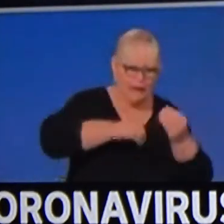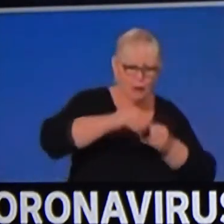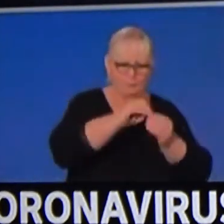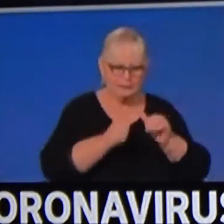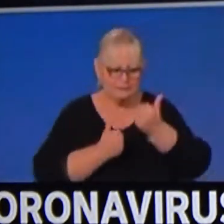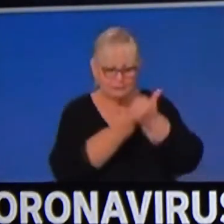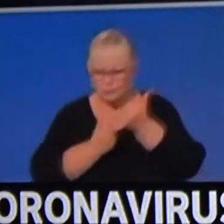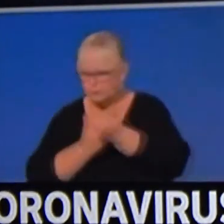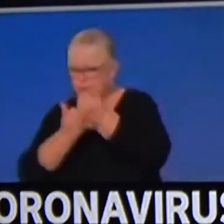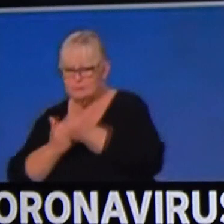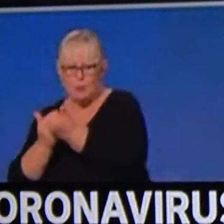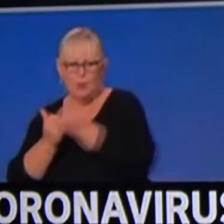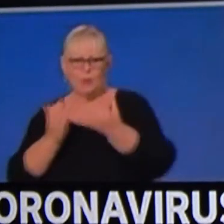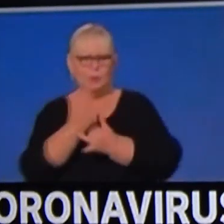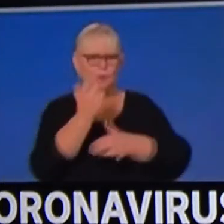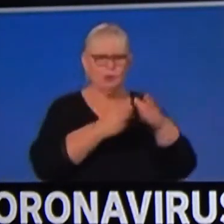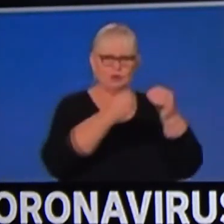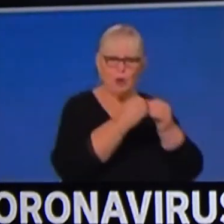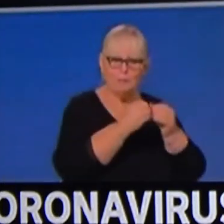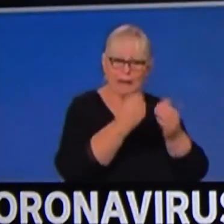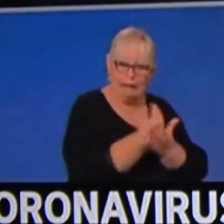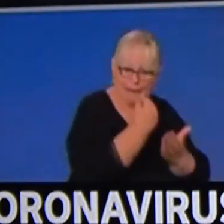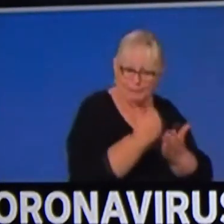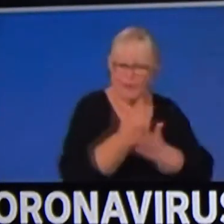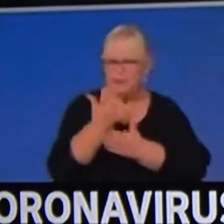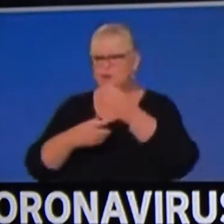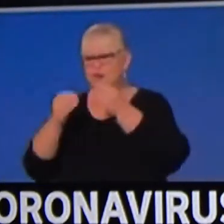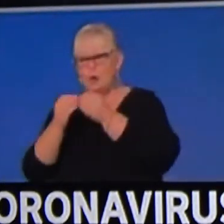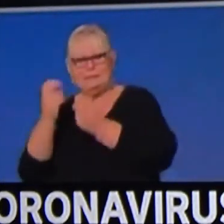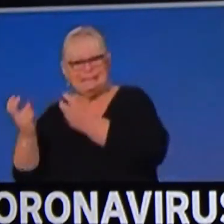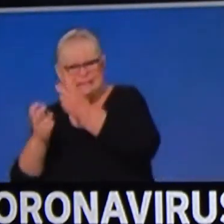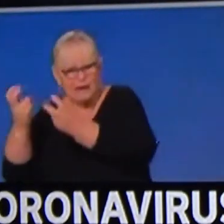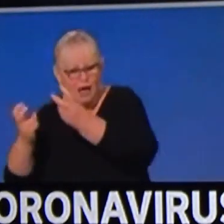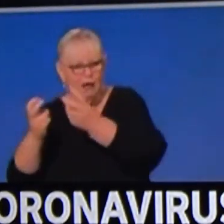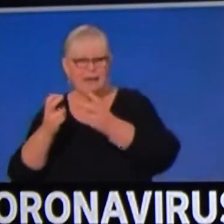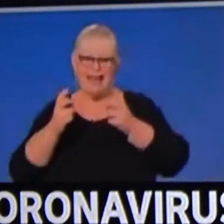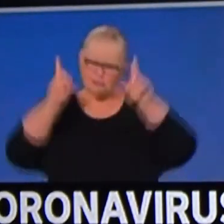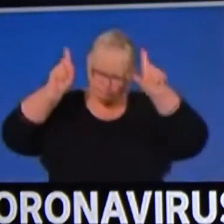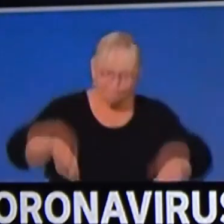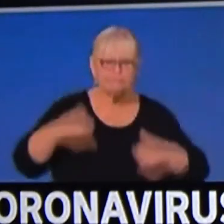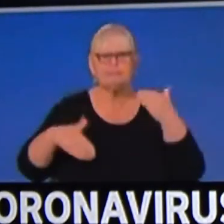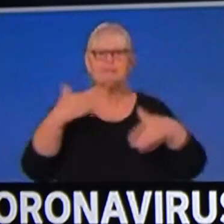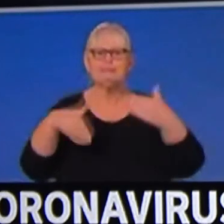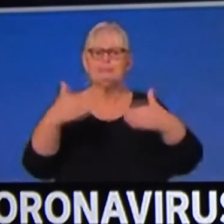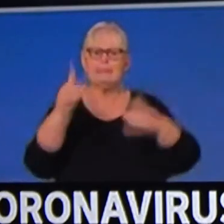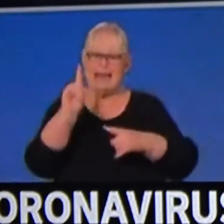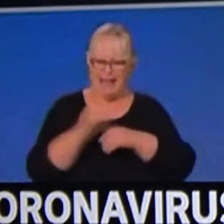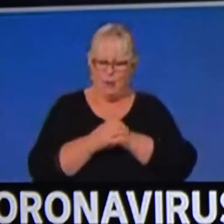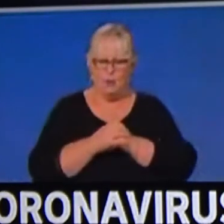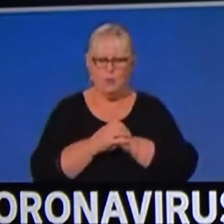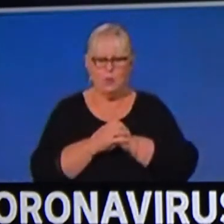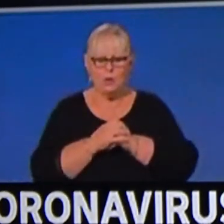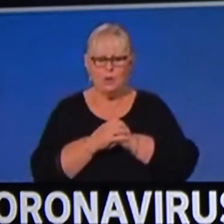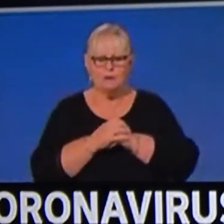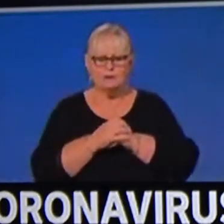through programs like JobKeeper and JobSeeker out there and being implemented. Our attention as the